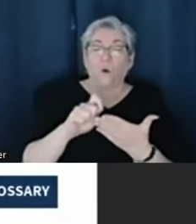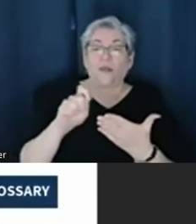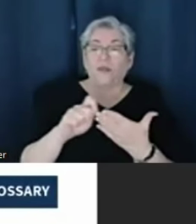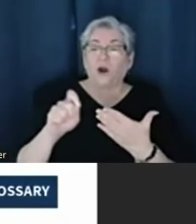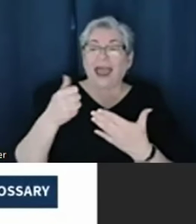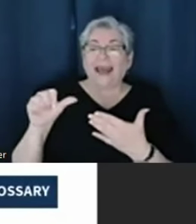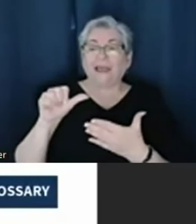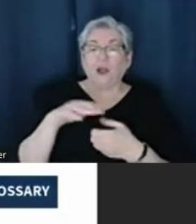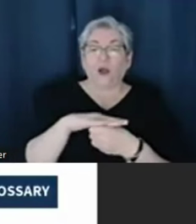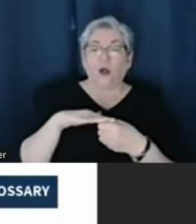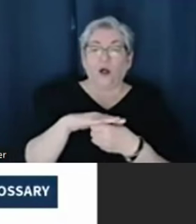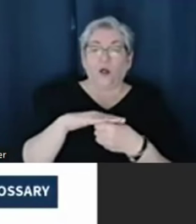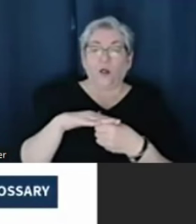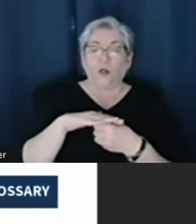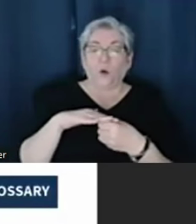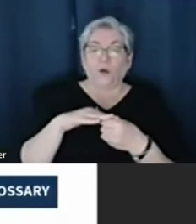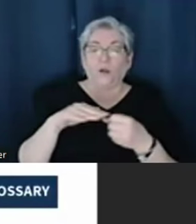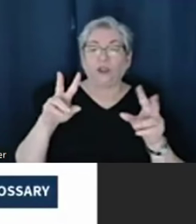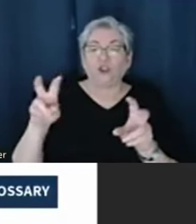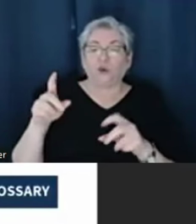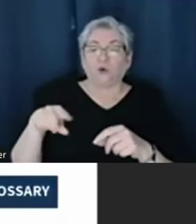issues that you think